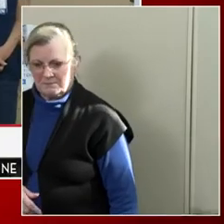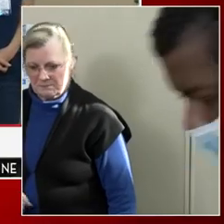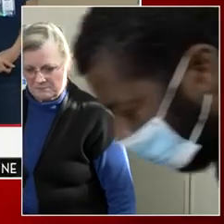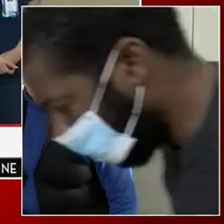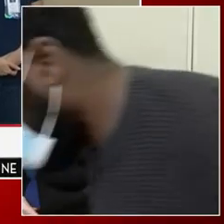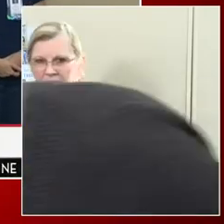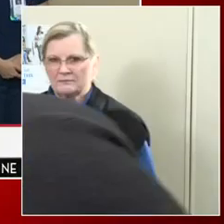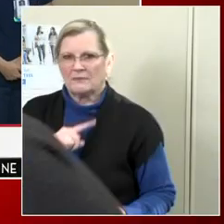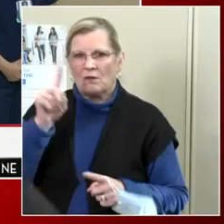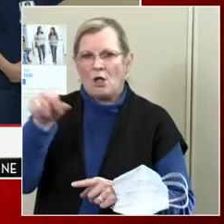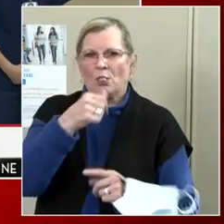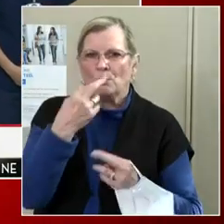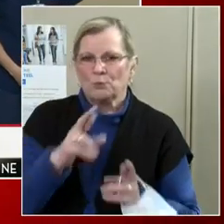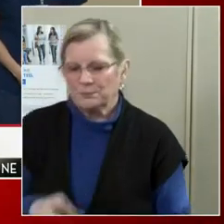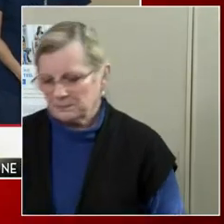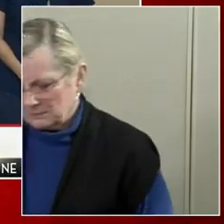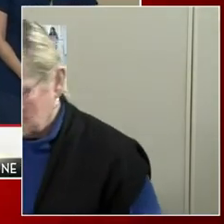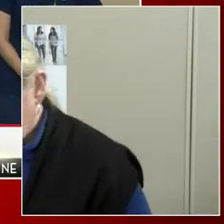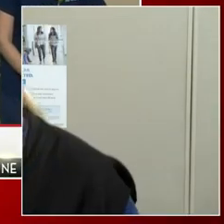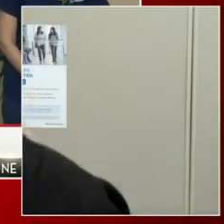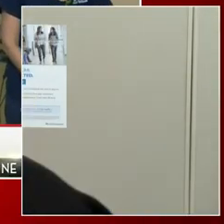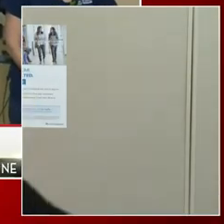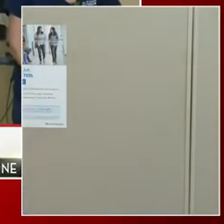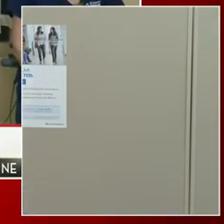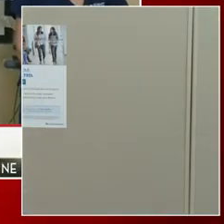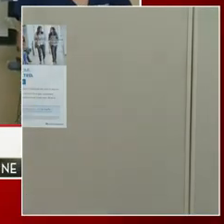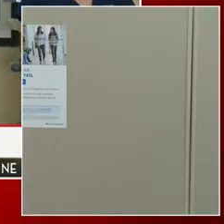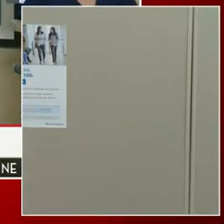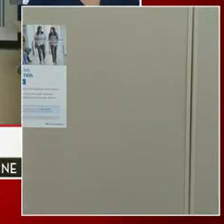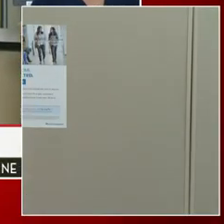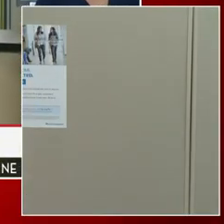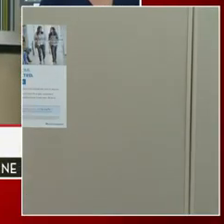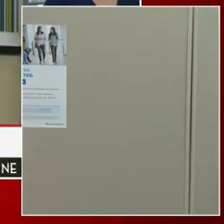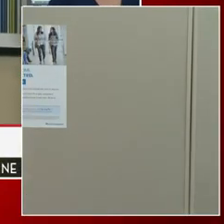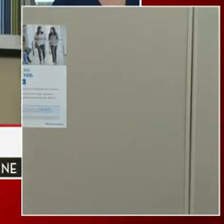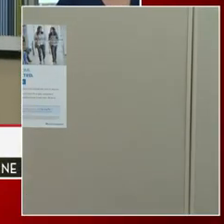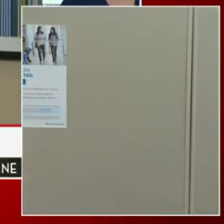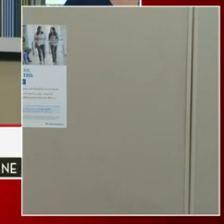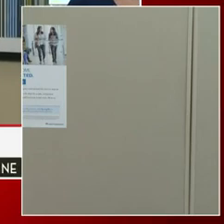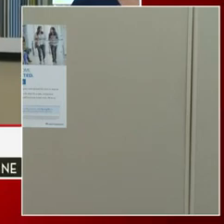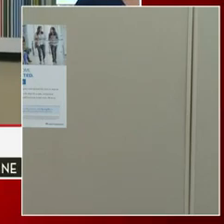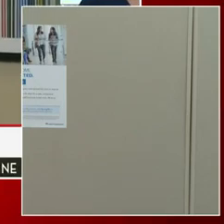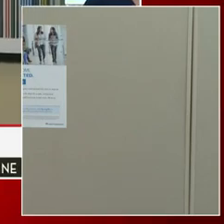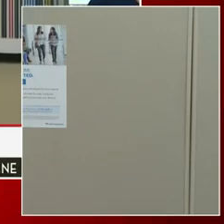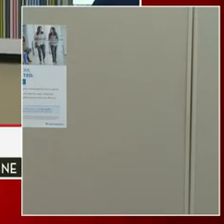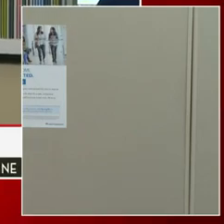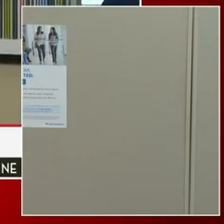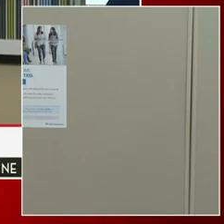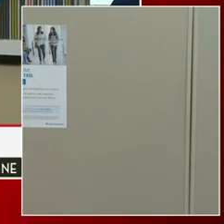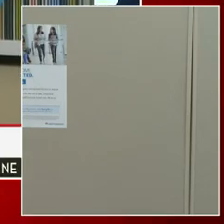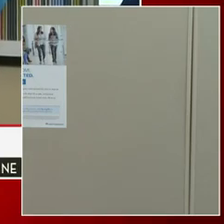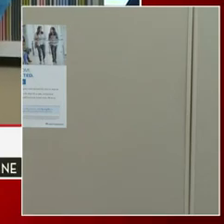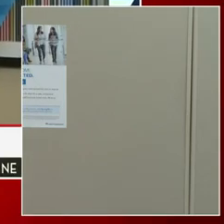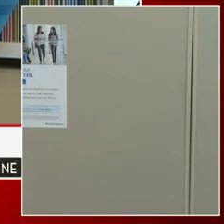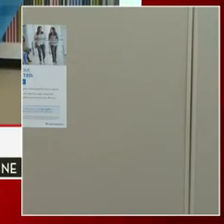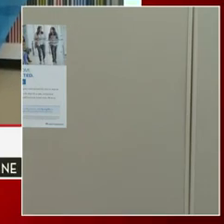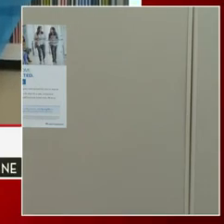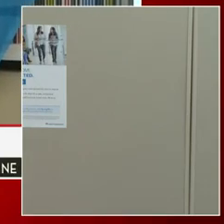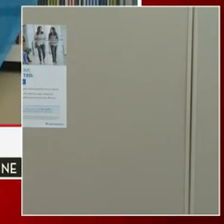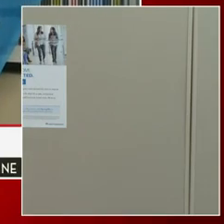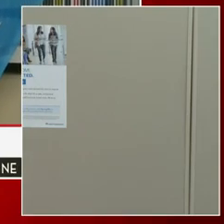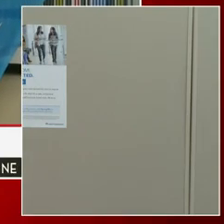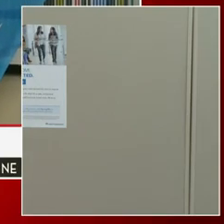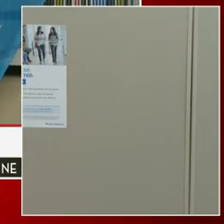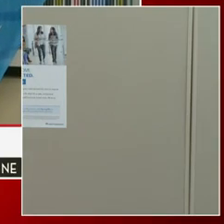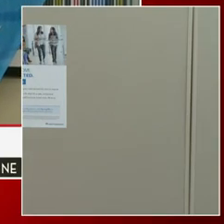over the last 9 months have helped keep us safe, keep us healthy, and we're excited that the end is near with this vaccine. So